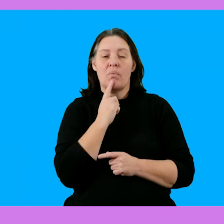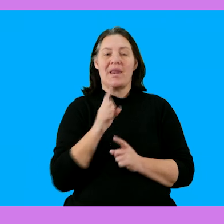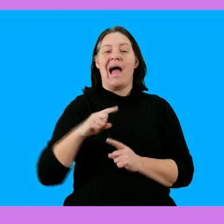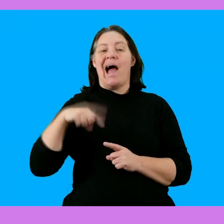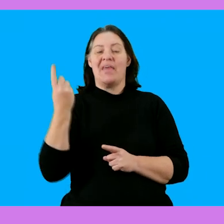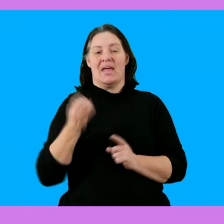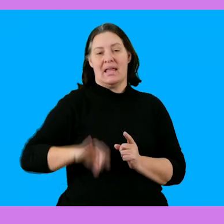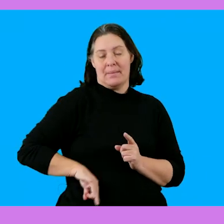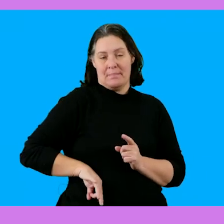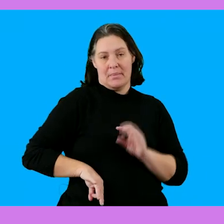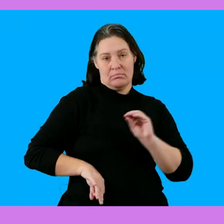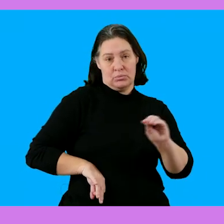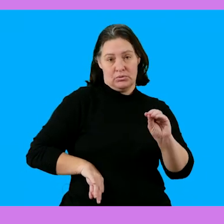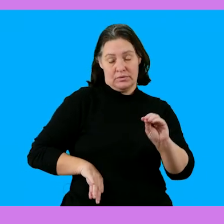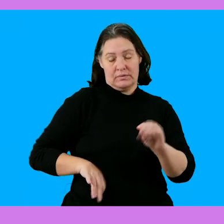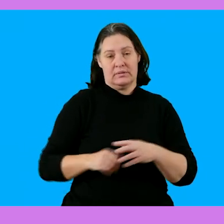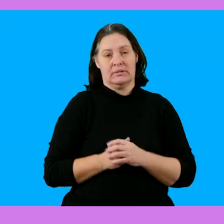this as other income?